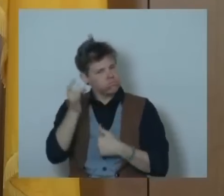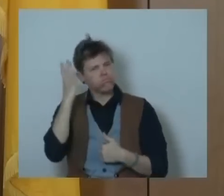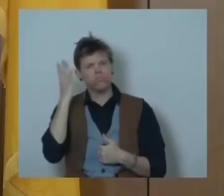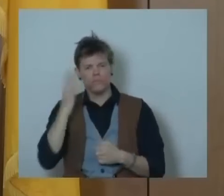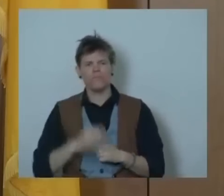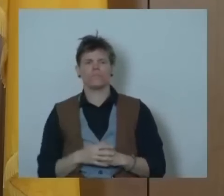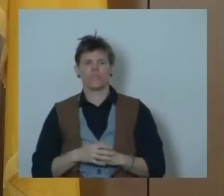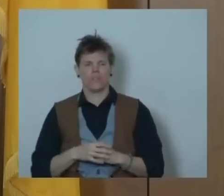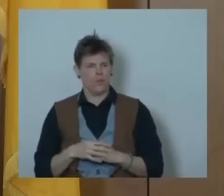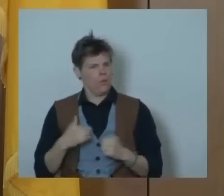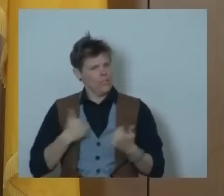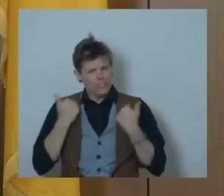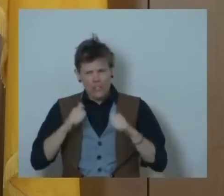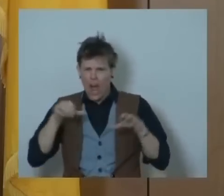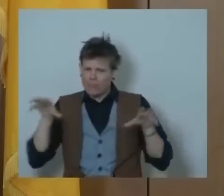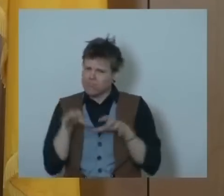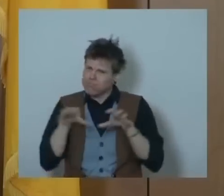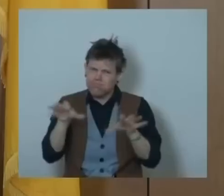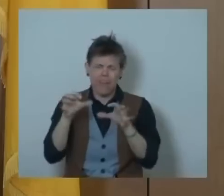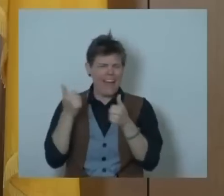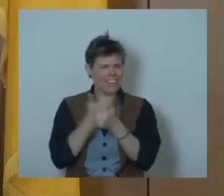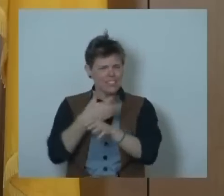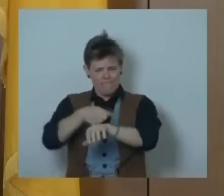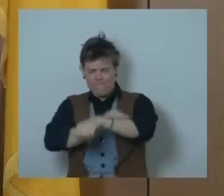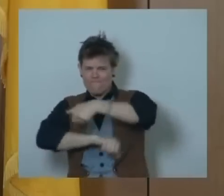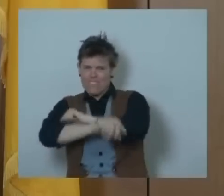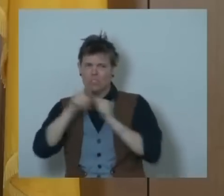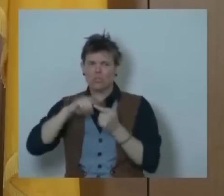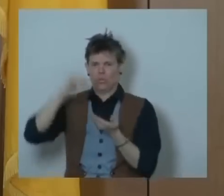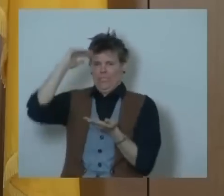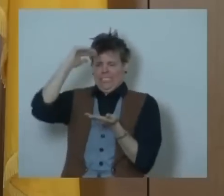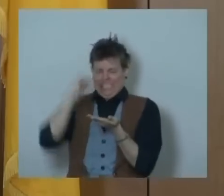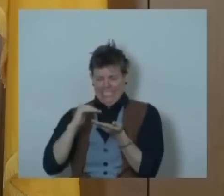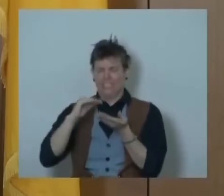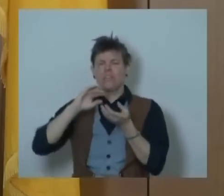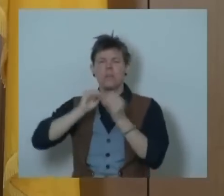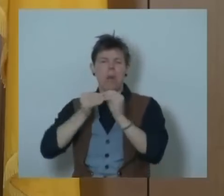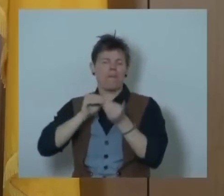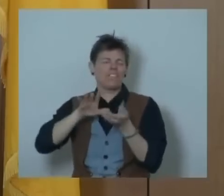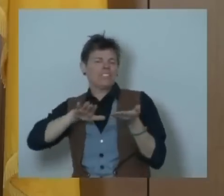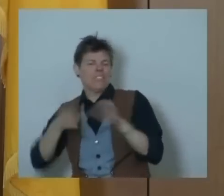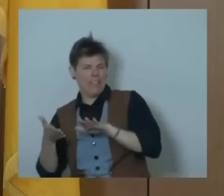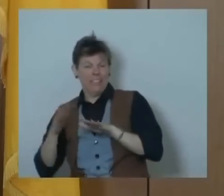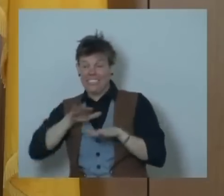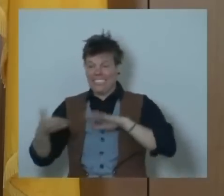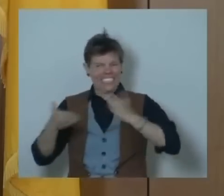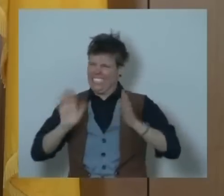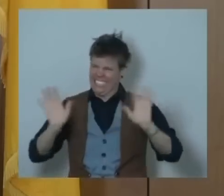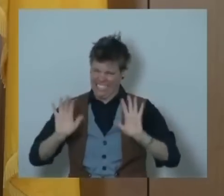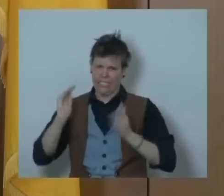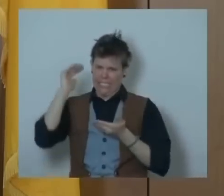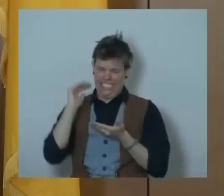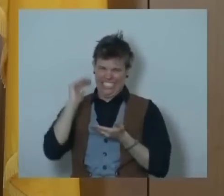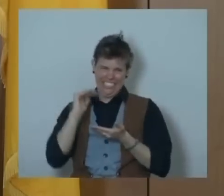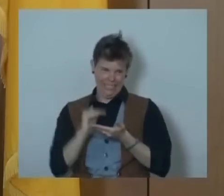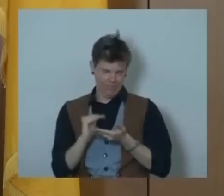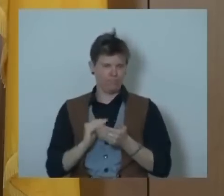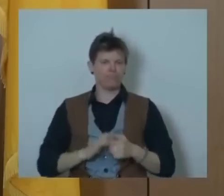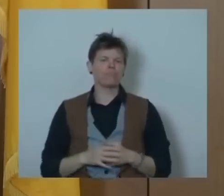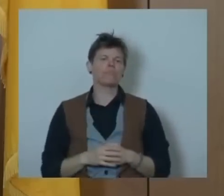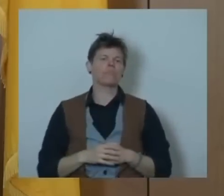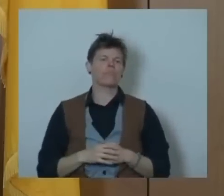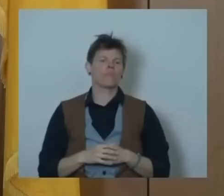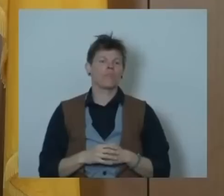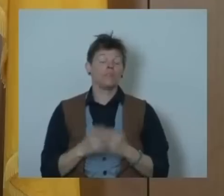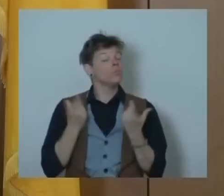that number and to stay the course to the highest degree. What we're going to do that's a little bit different this